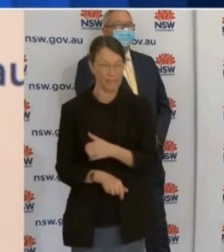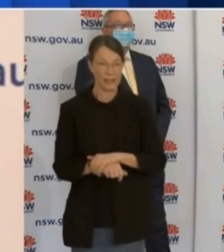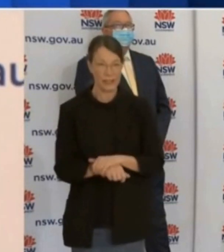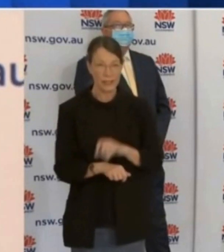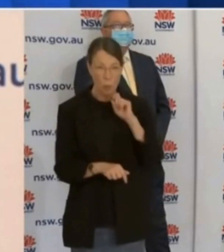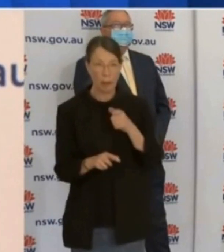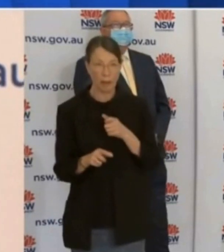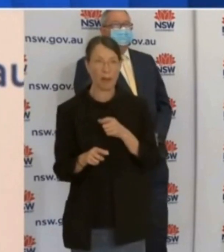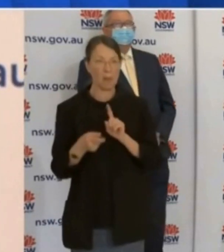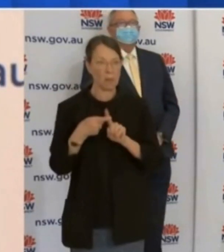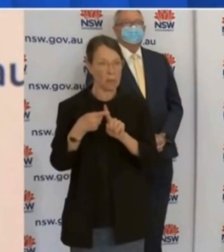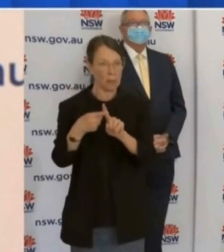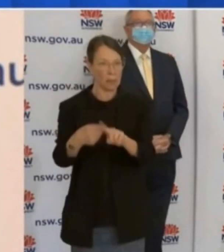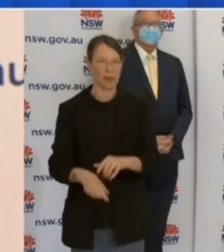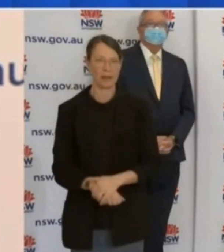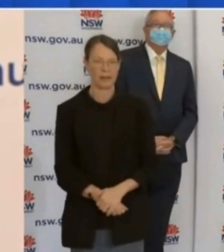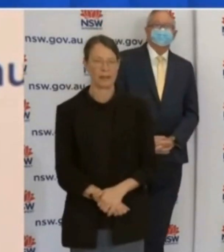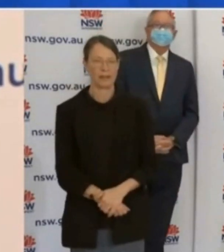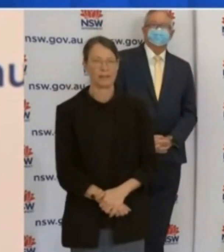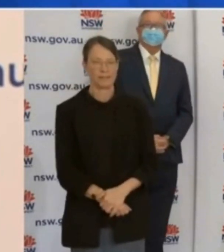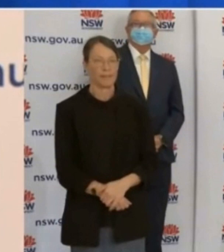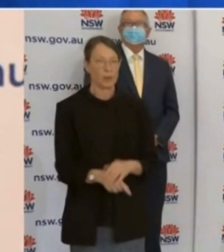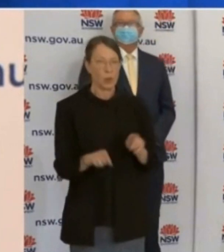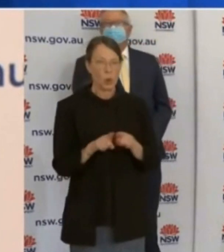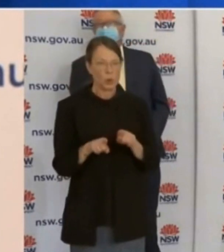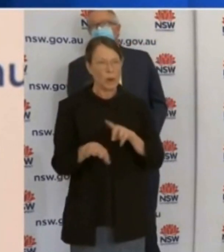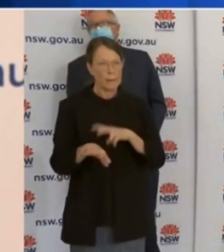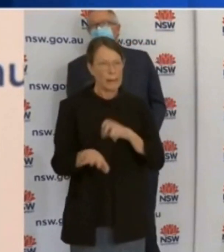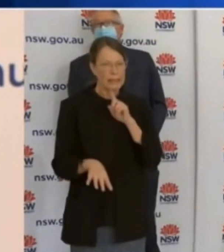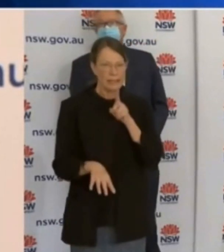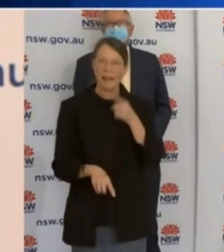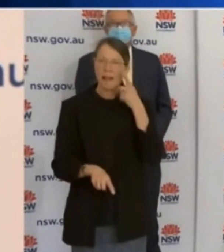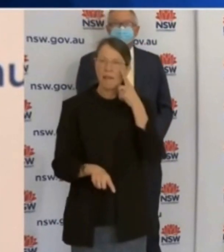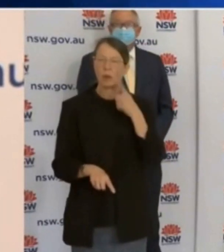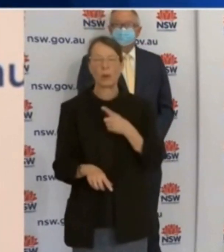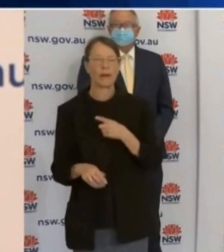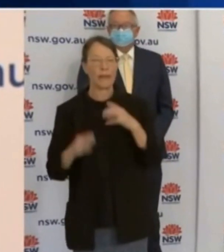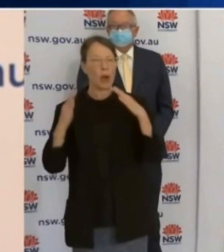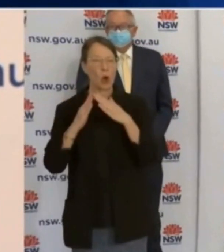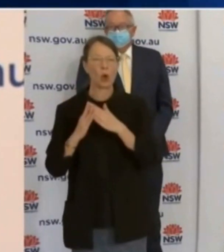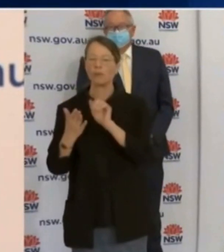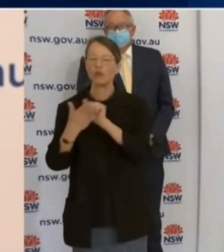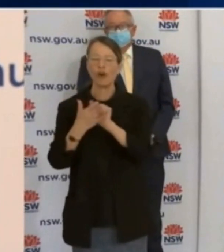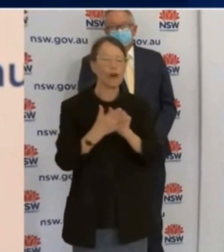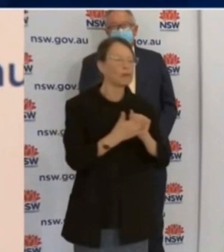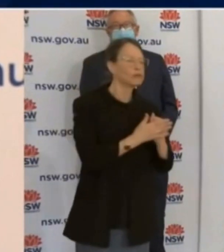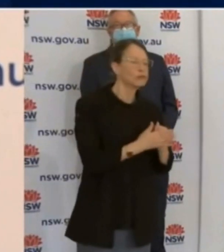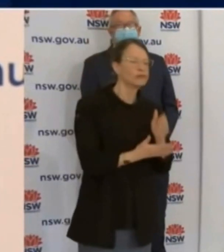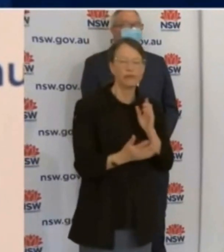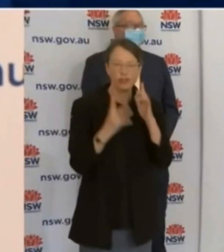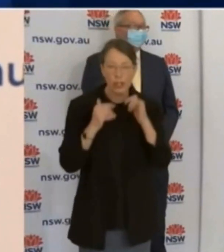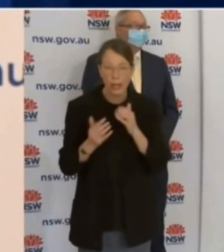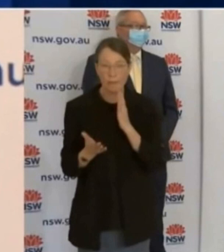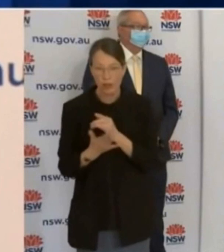Commissioner Warboy said, they prevented or tracked down people who should have been staying at home that weren't at home. Again, another example of boots on the